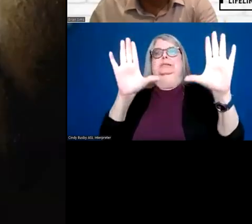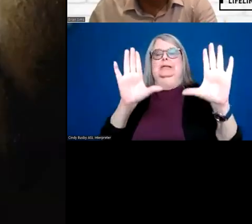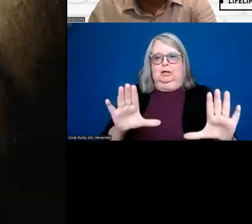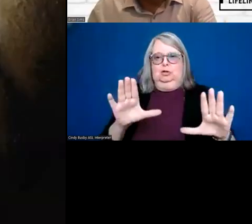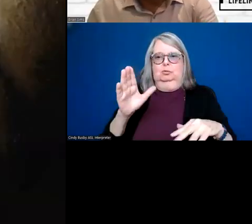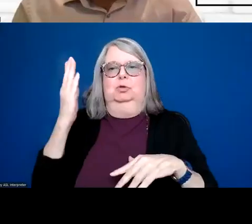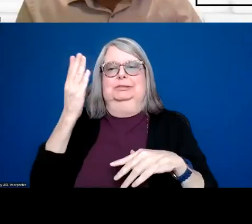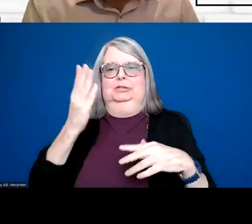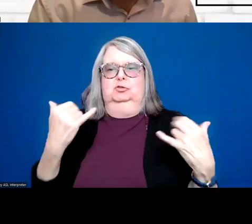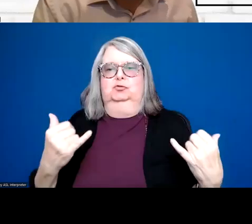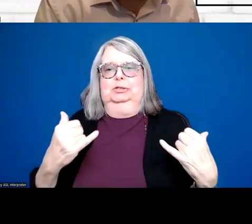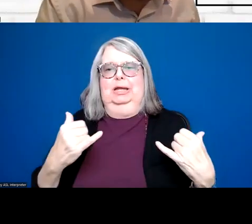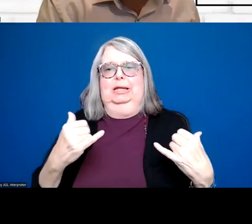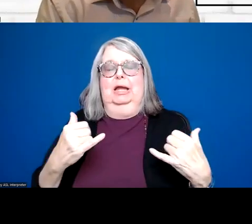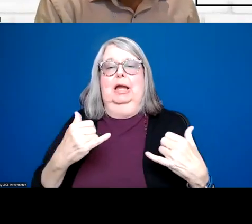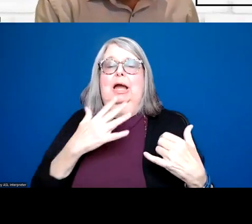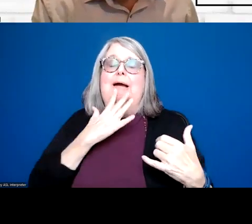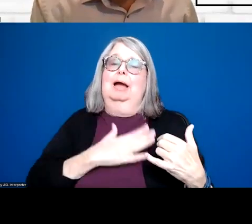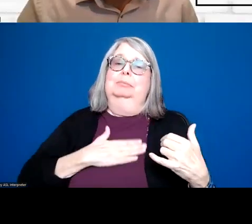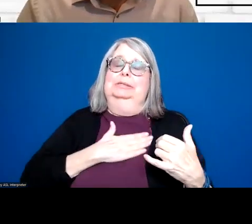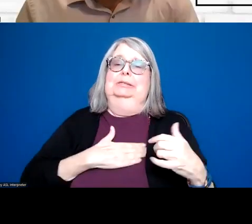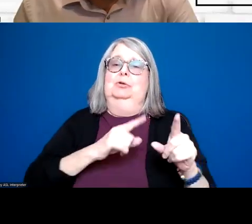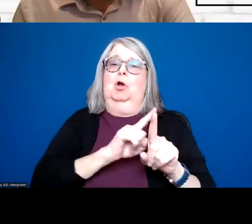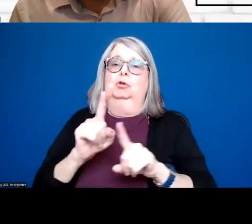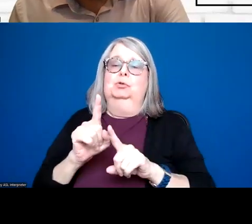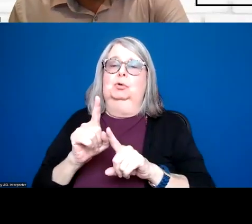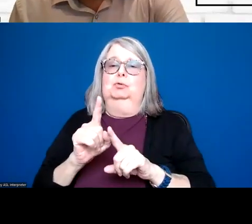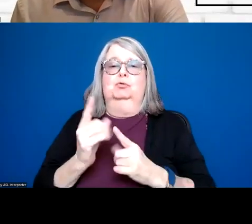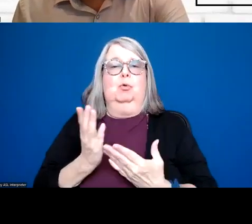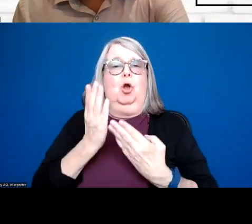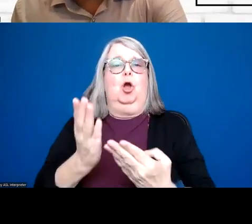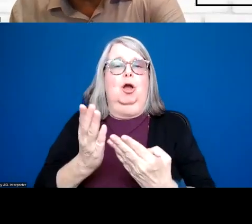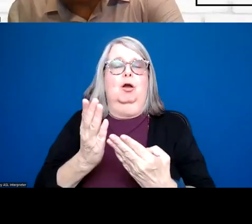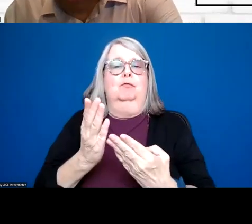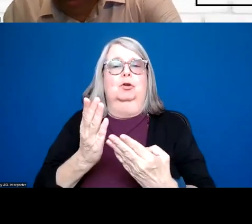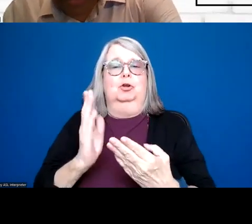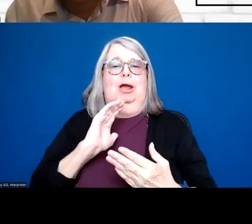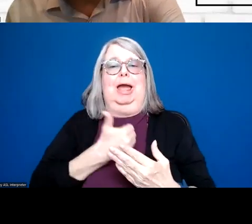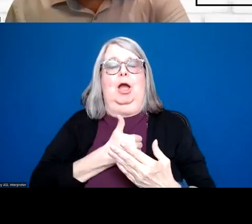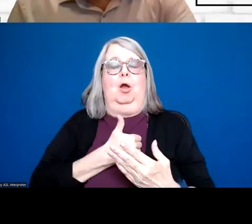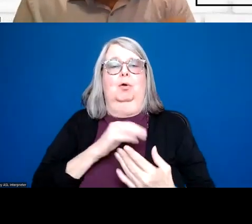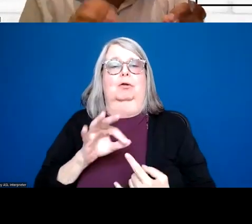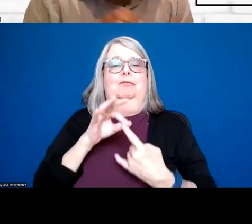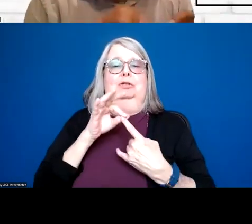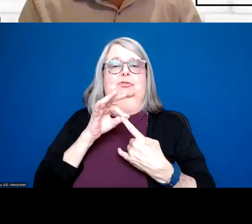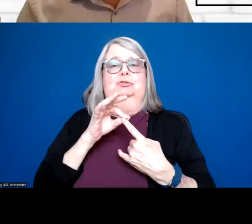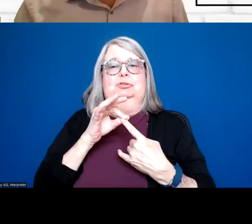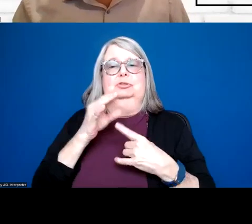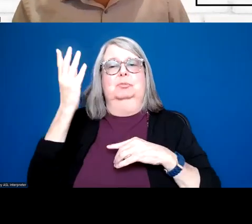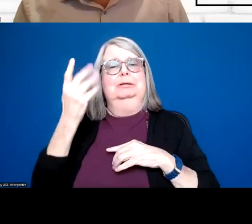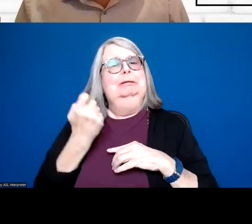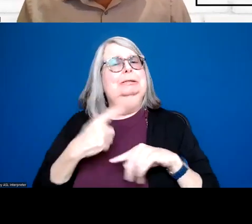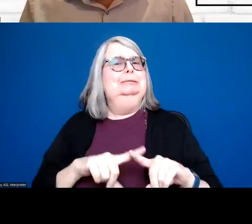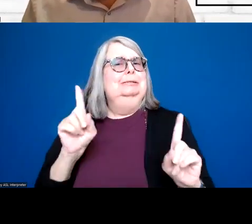presentation today. I'm pleased also to offer you our feature presenter for today, who's been a little bit different